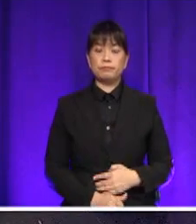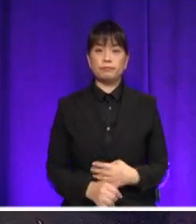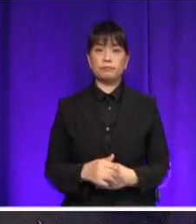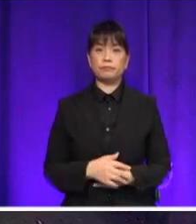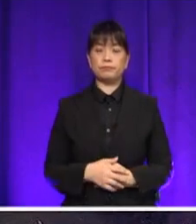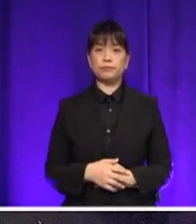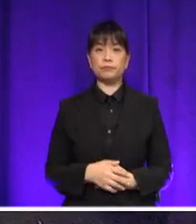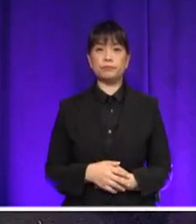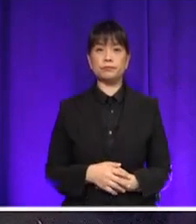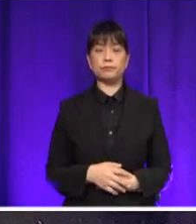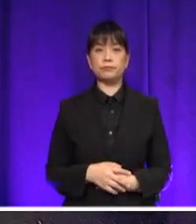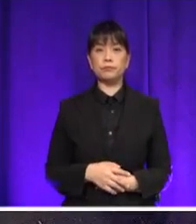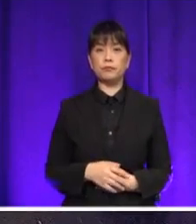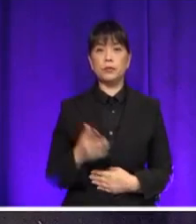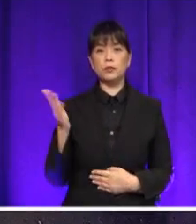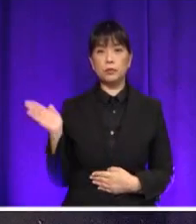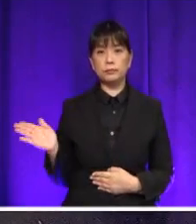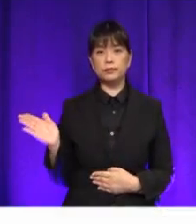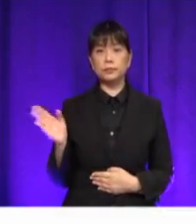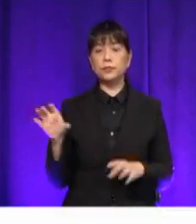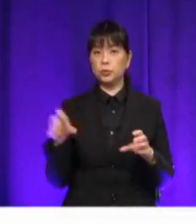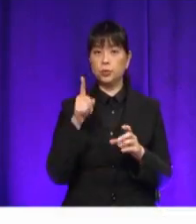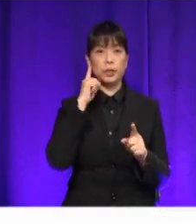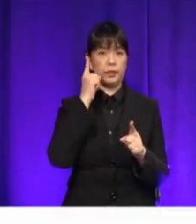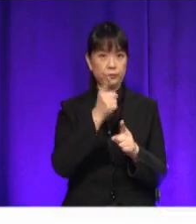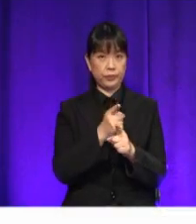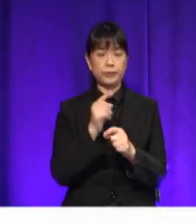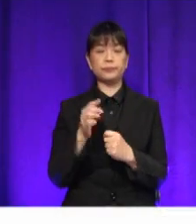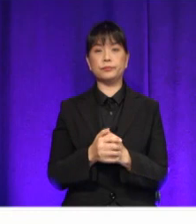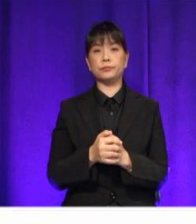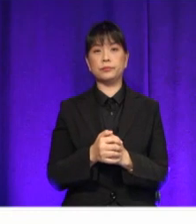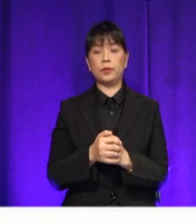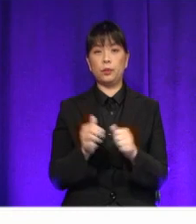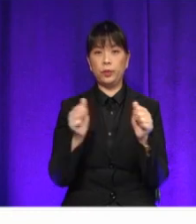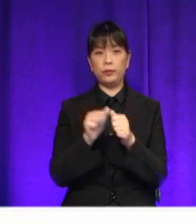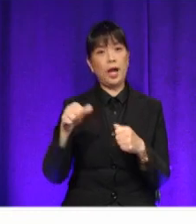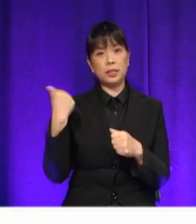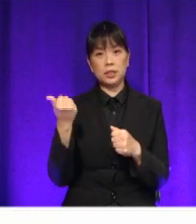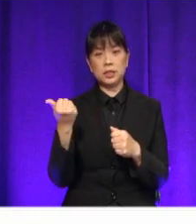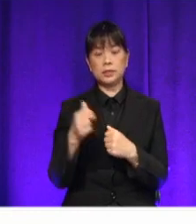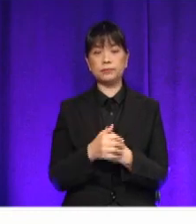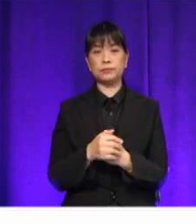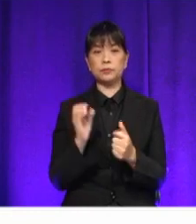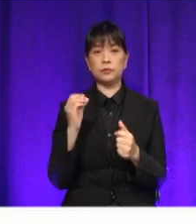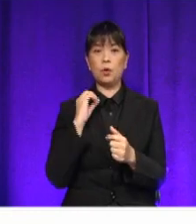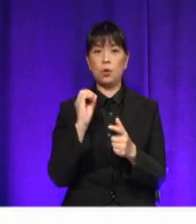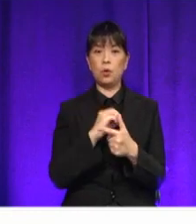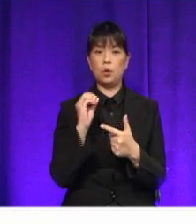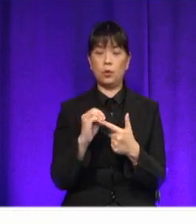Varshika? Do you guys agree? Srivasan, do you agree with the others or you still think your point of view is the